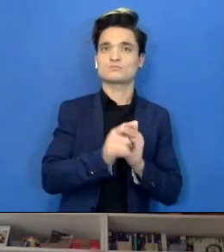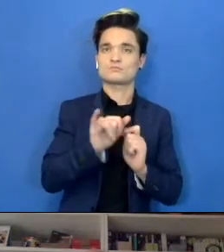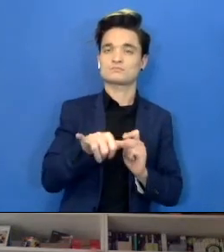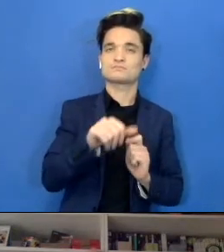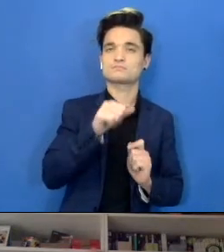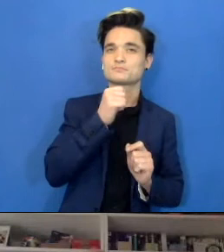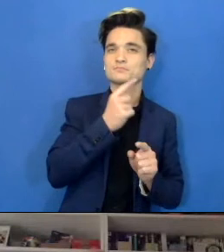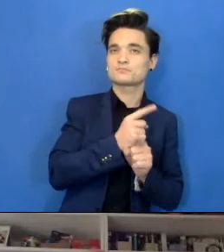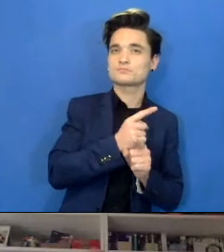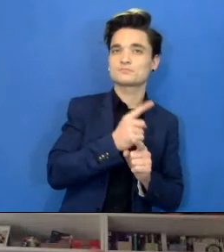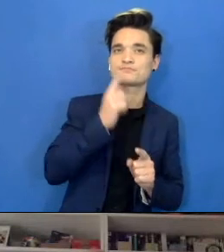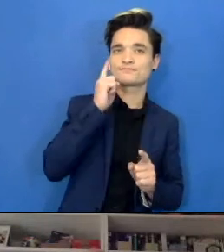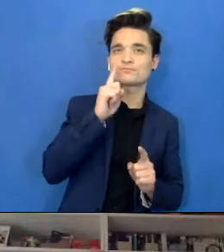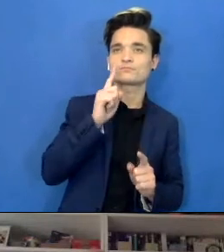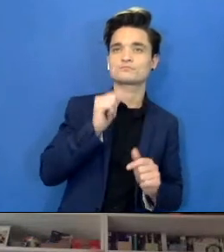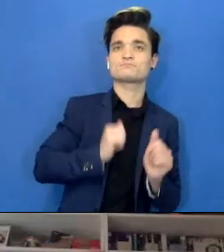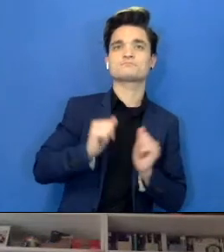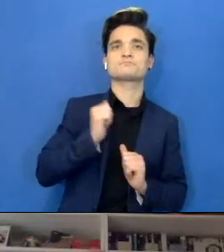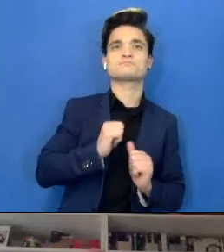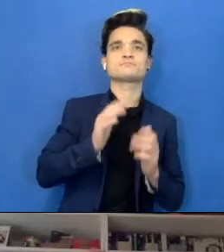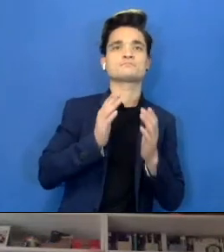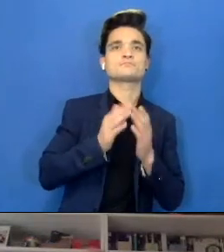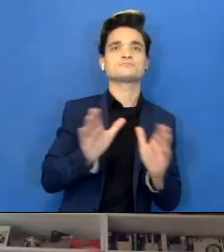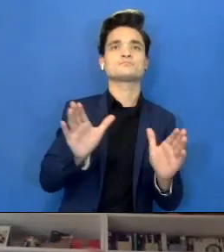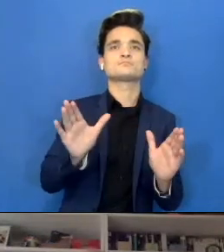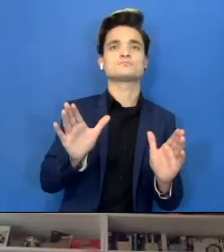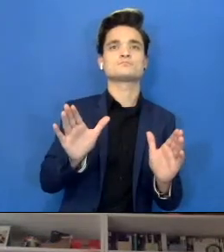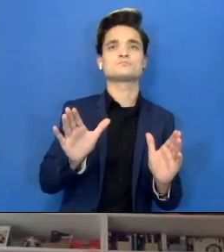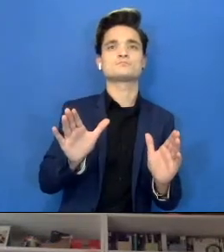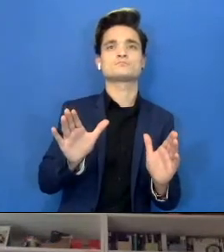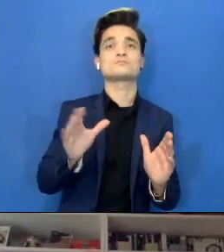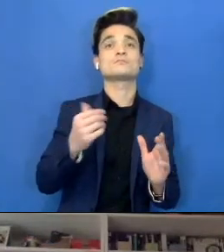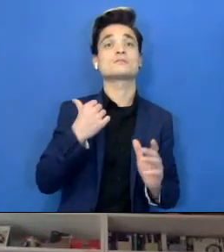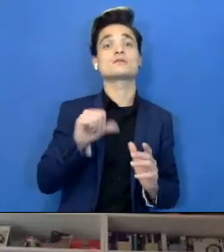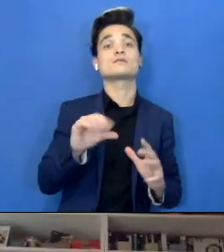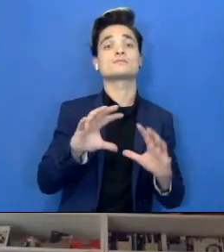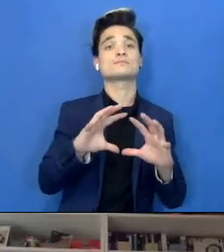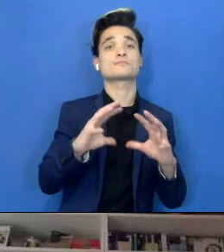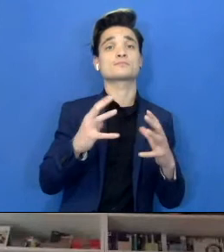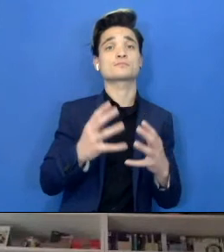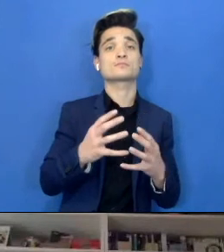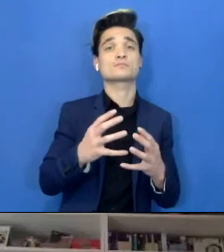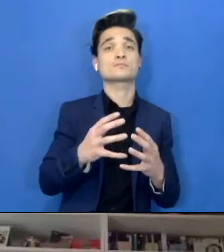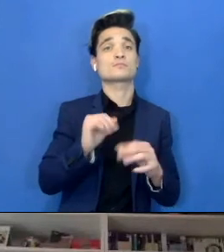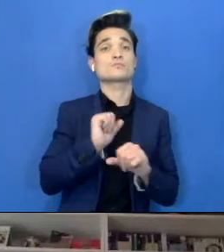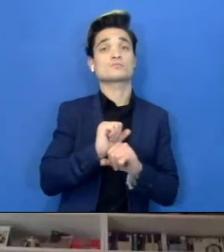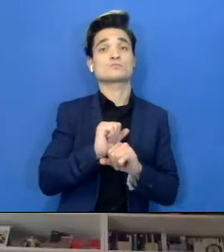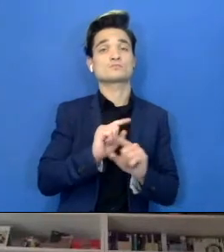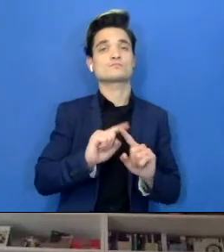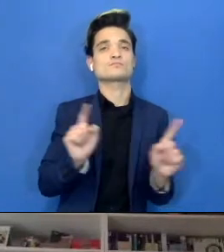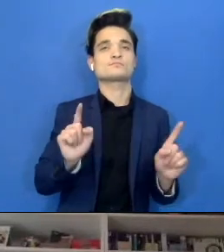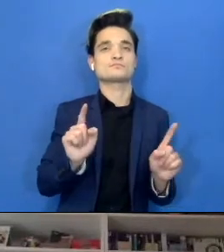obviously works in its own way. For me, as long as there is consent and there is a discussion on boundaries, and we haven't spoken about boundaries yet, but I'll try and squeeze